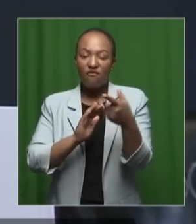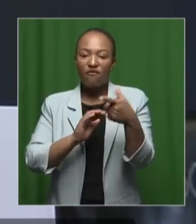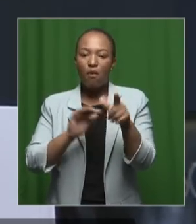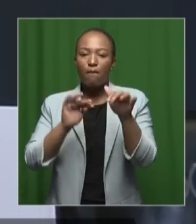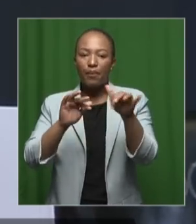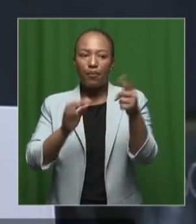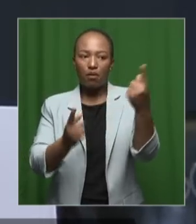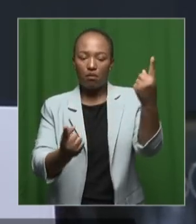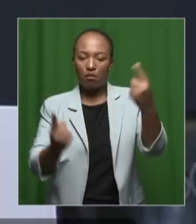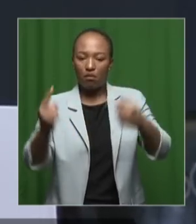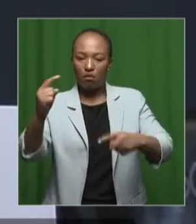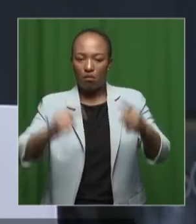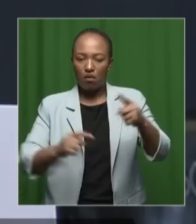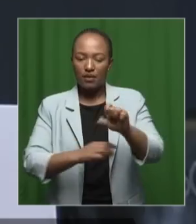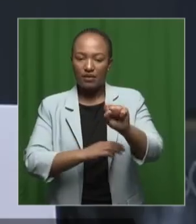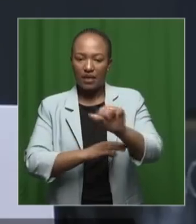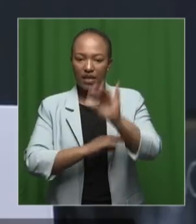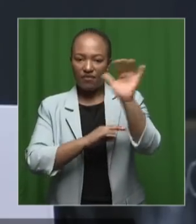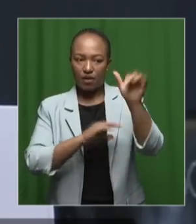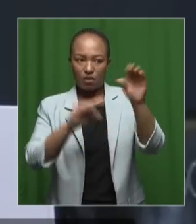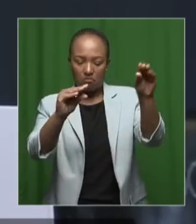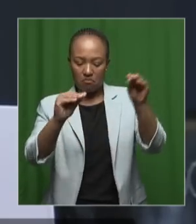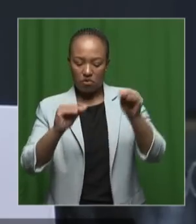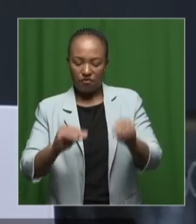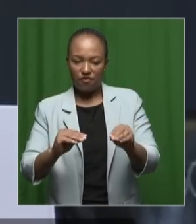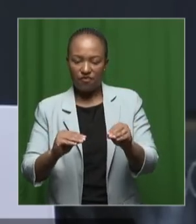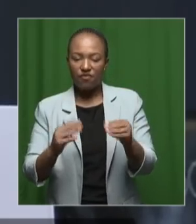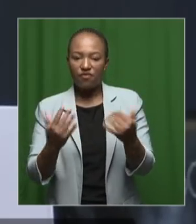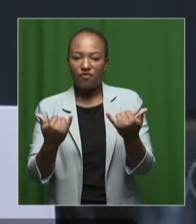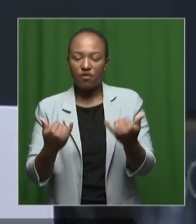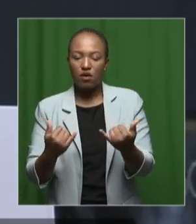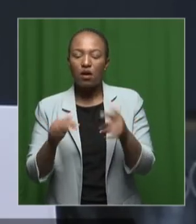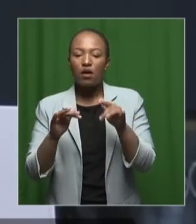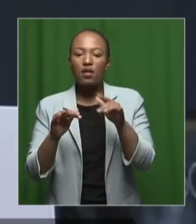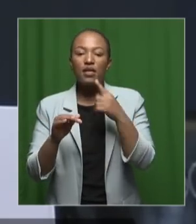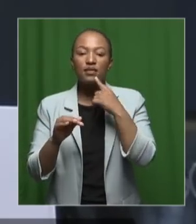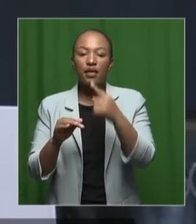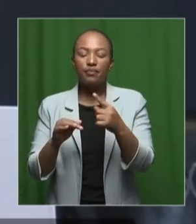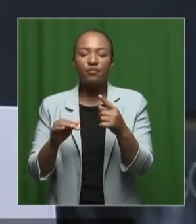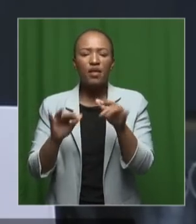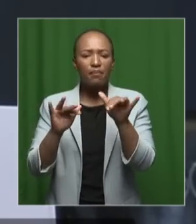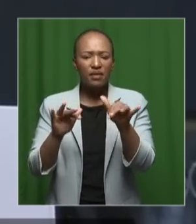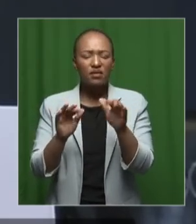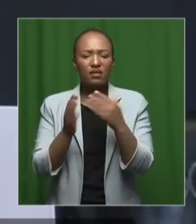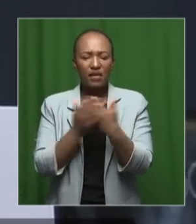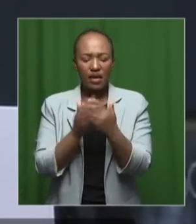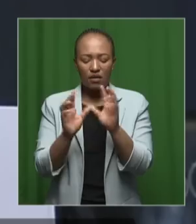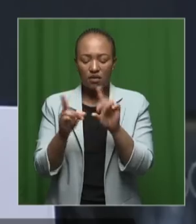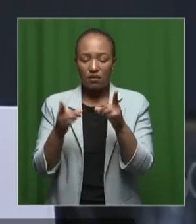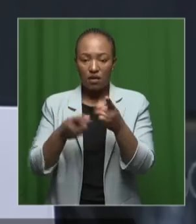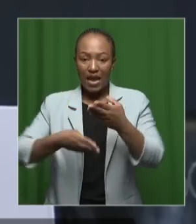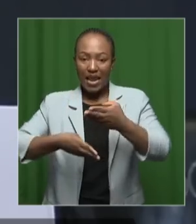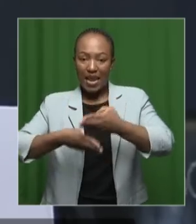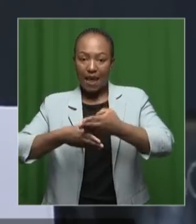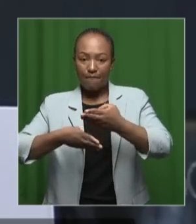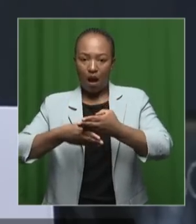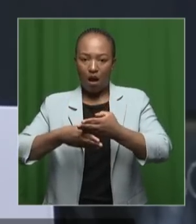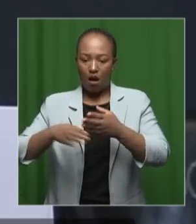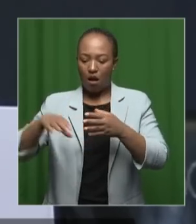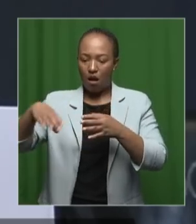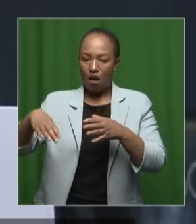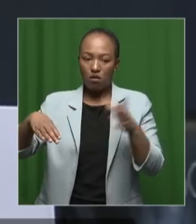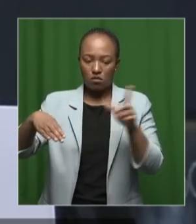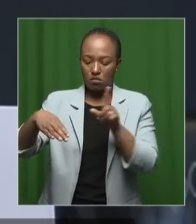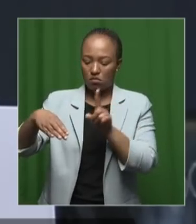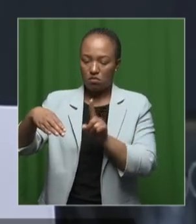paper, it talks about people having to go to the Department of Labor to get a certificate that there is